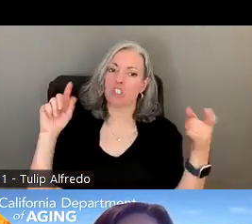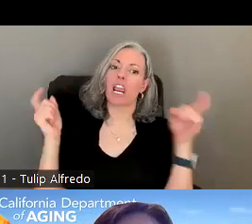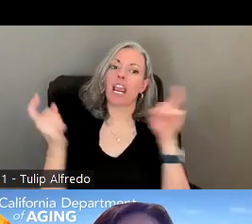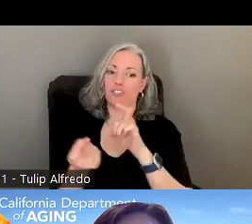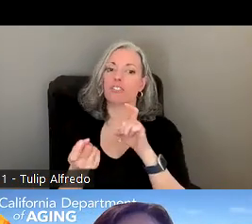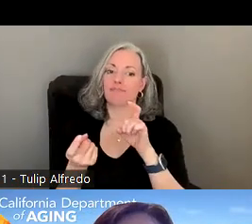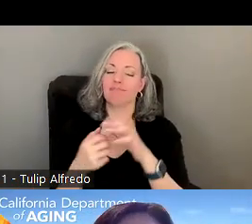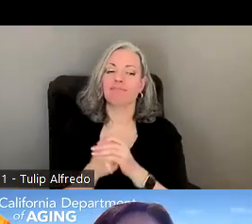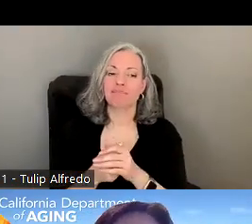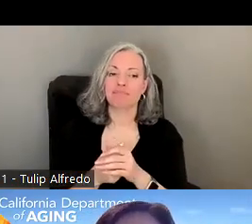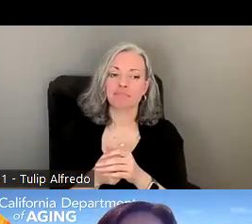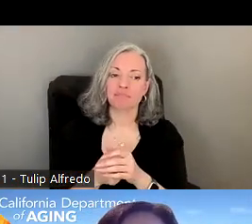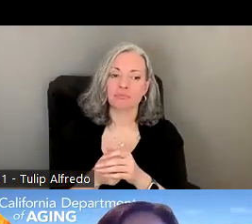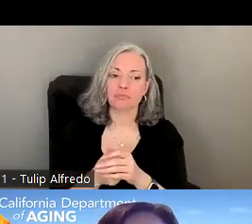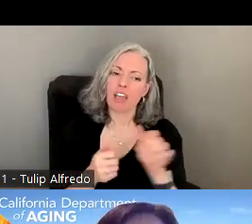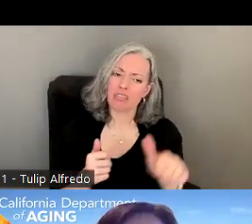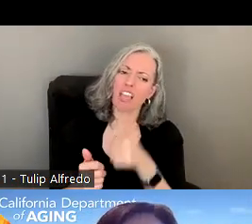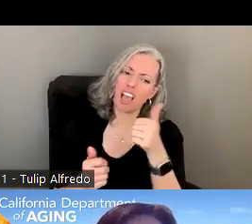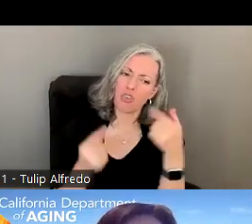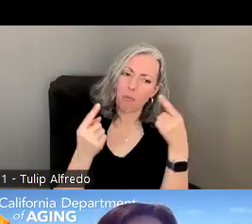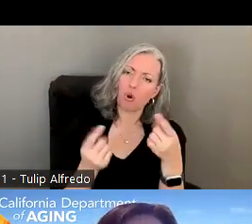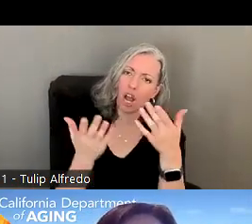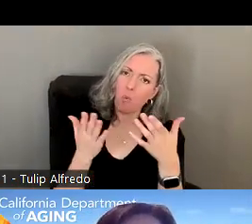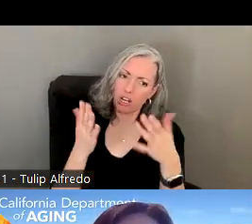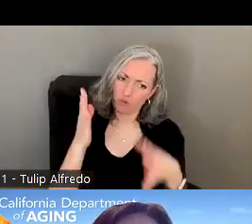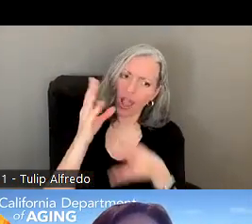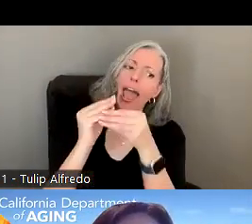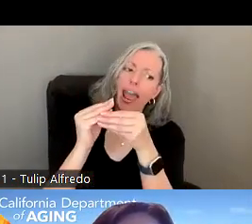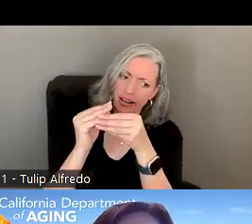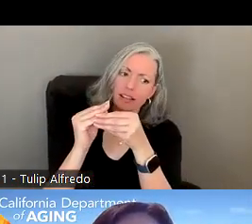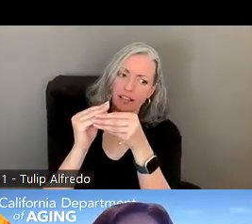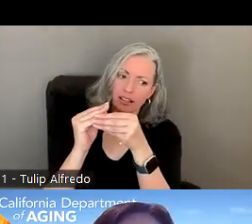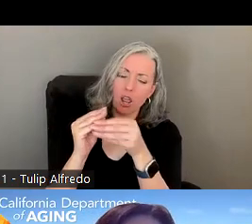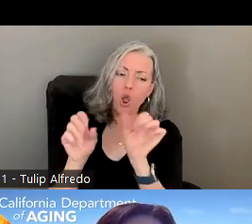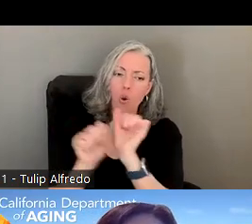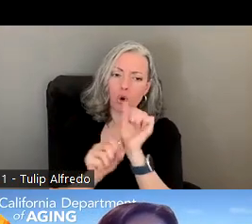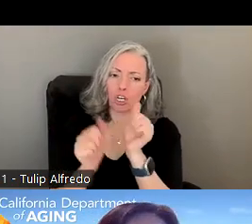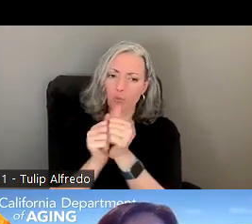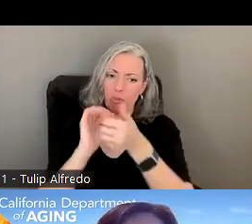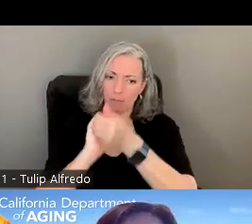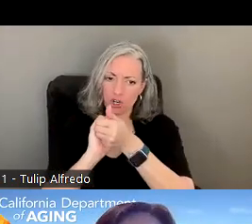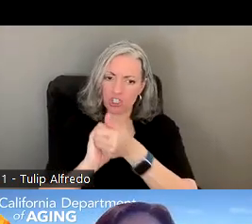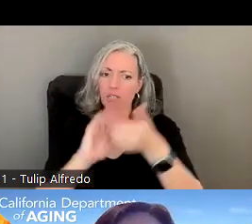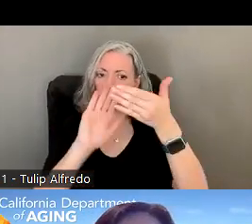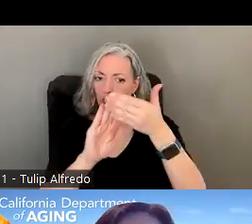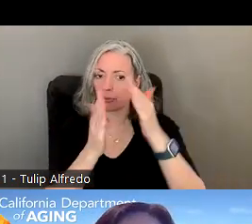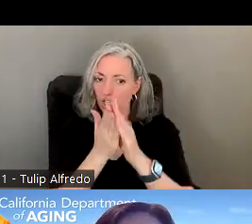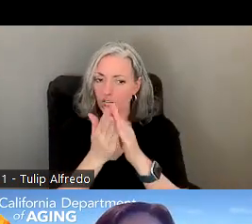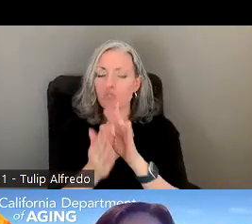And the other point I would really like to make is that working in partnership with community